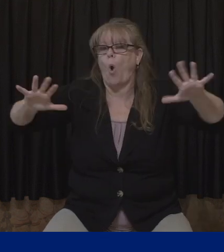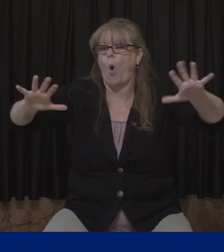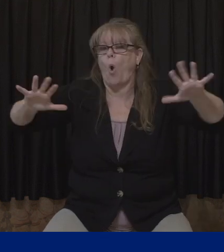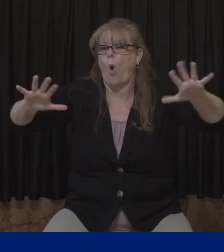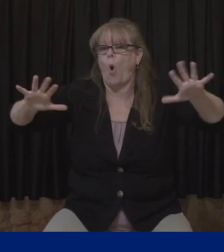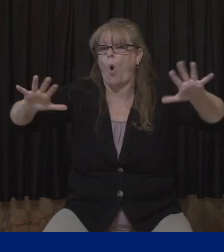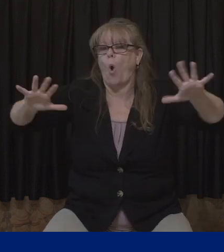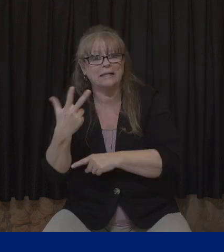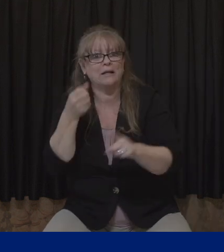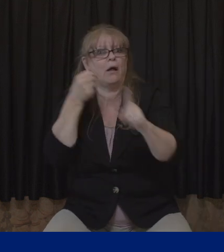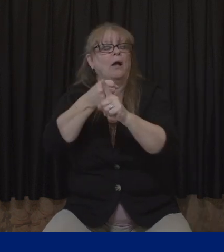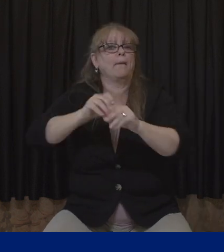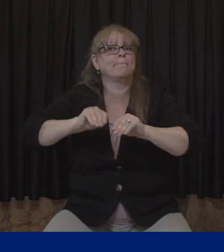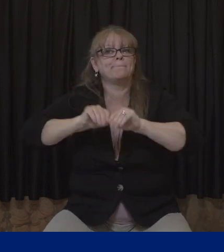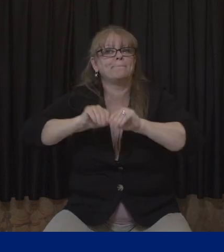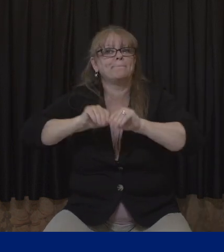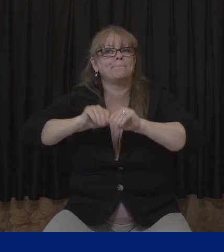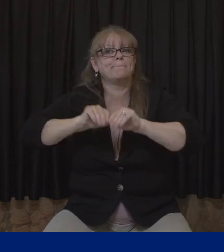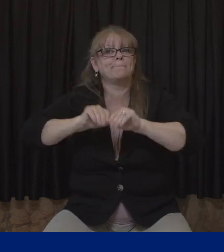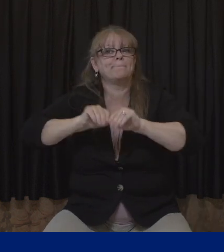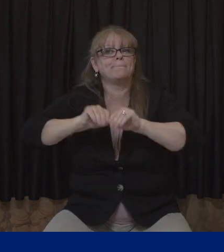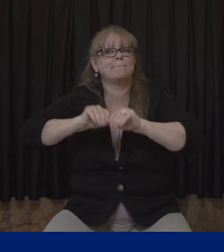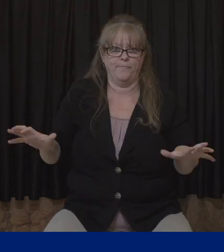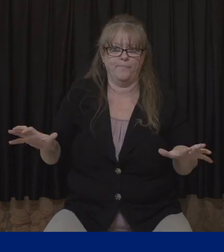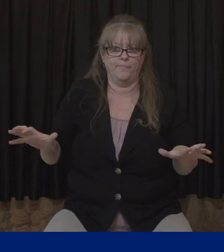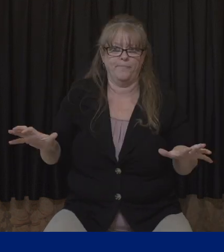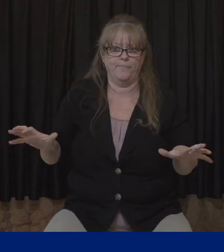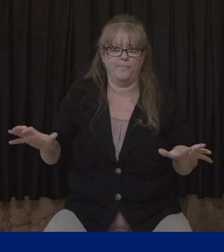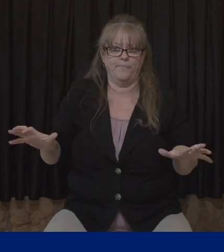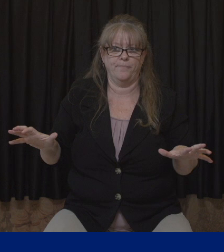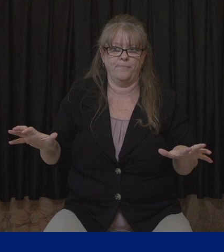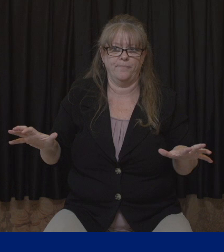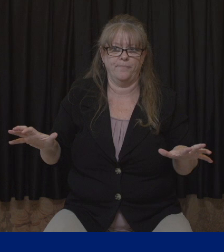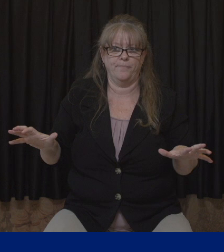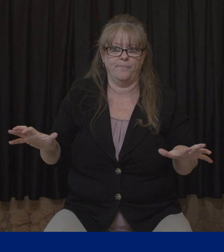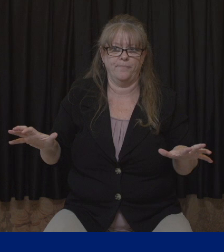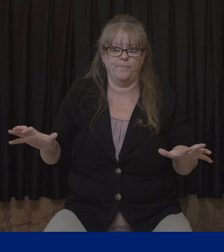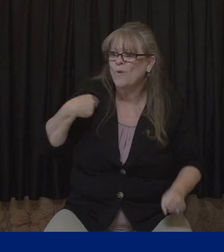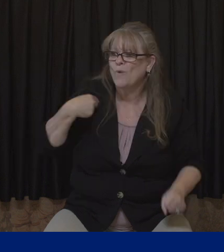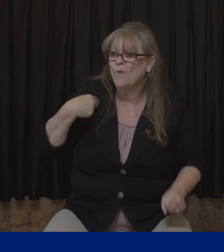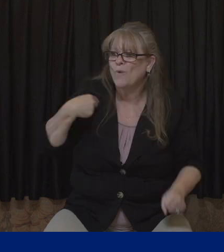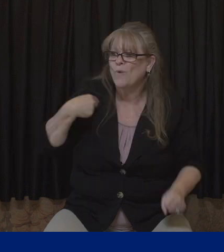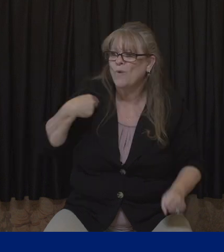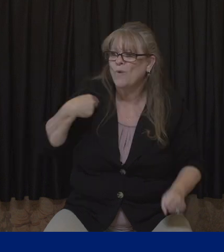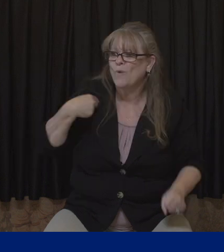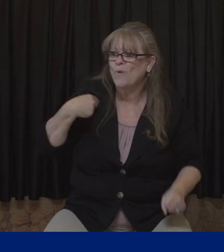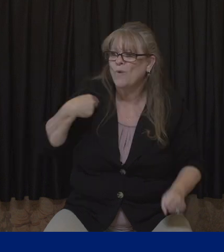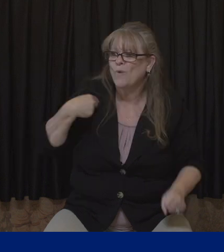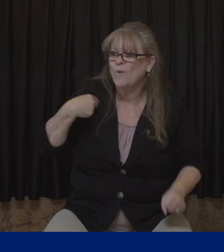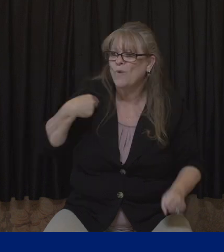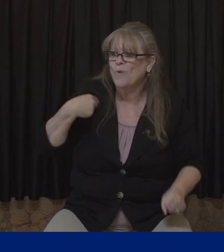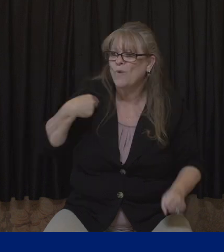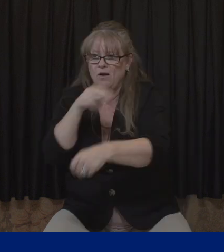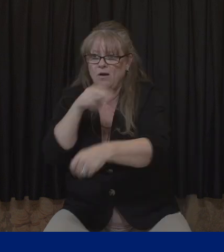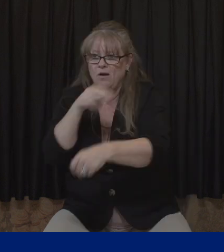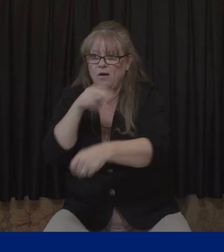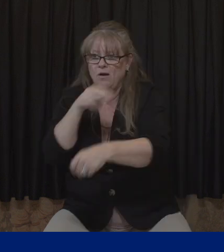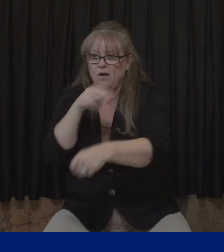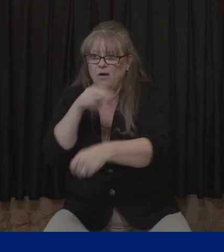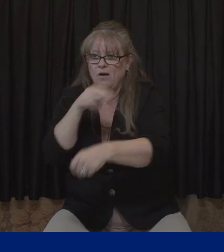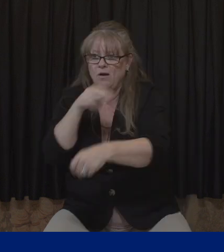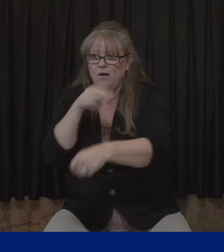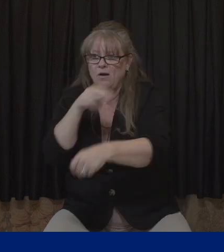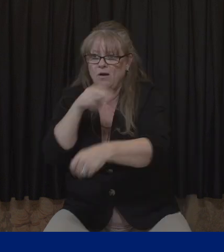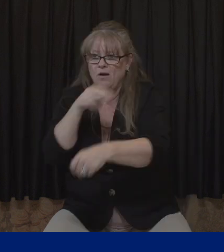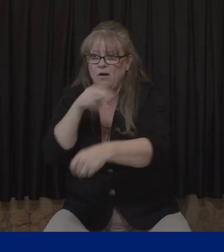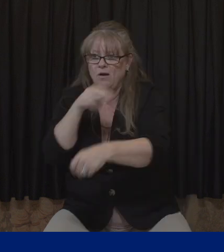Coloradan that gets sick, and that means both Coloradans with COVID-19 and Coloradans that need our healthcare system because they have a heart attack or stroke or appendicitis. We need to have